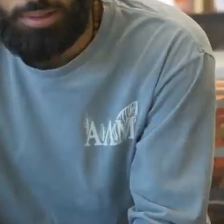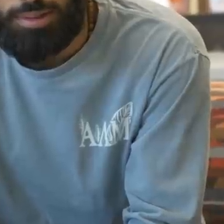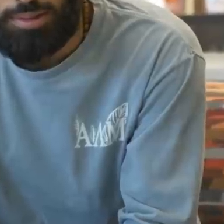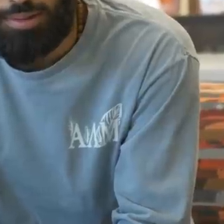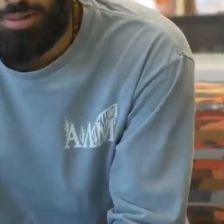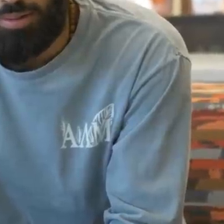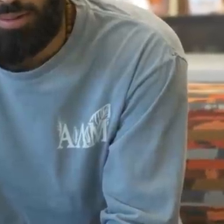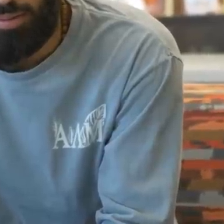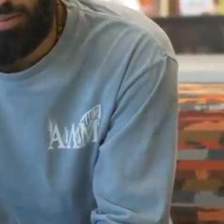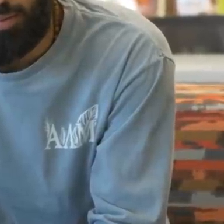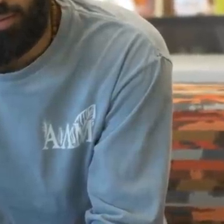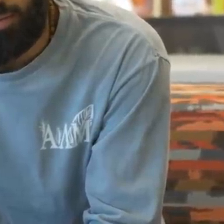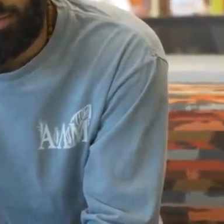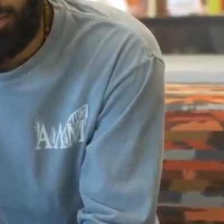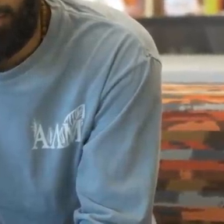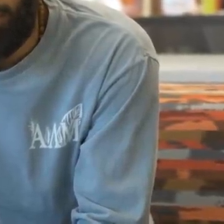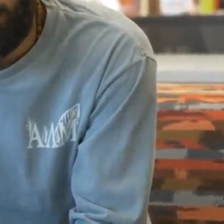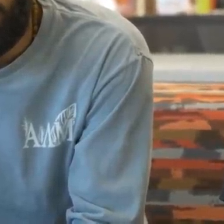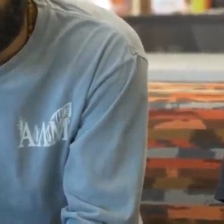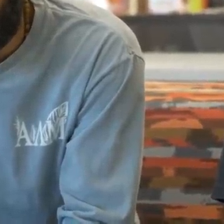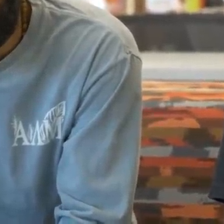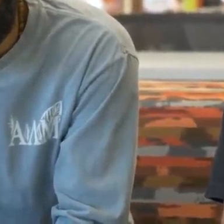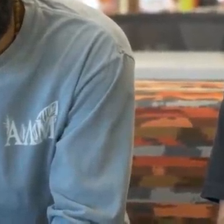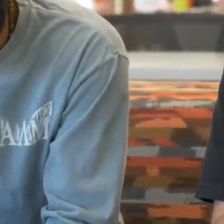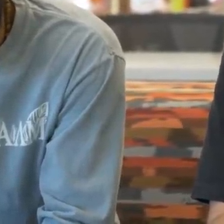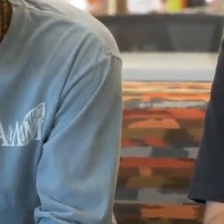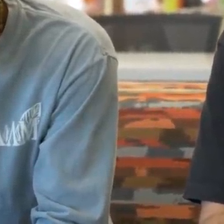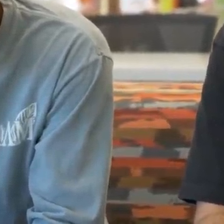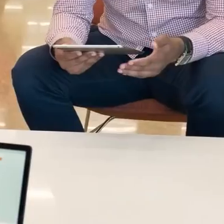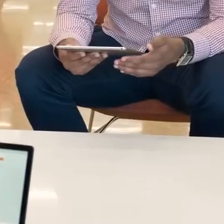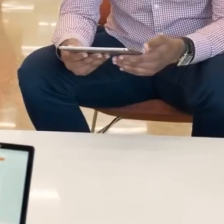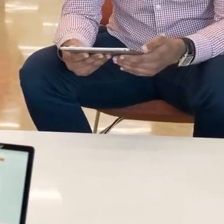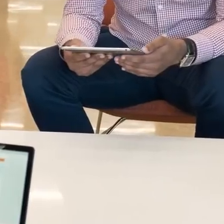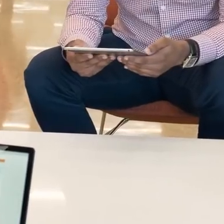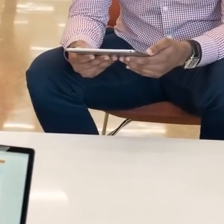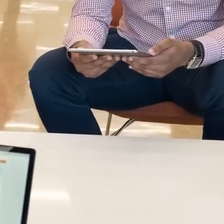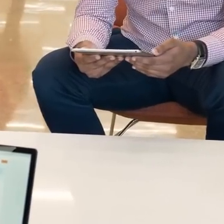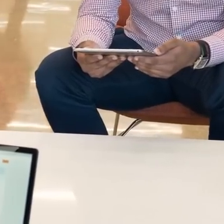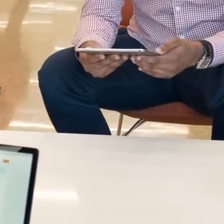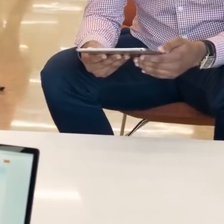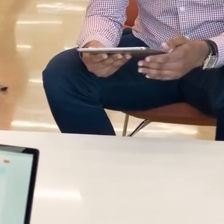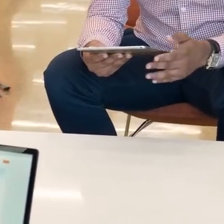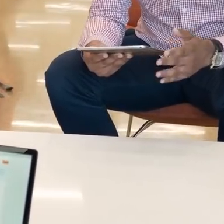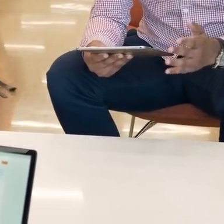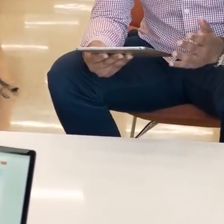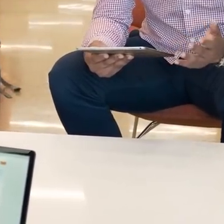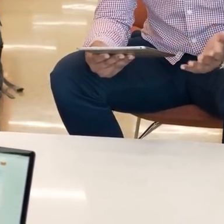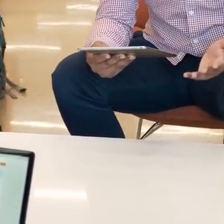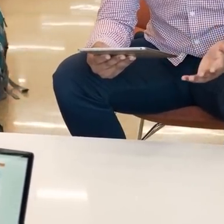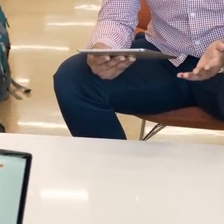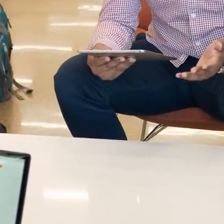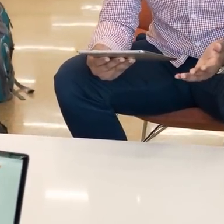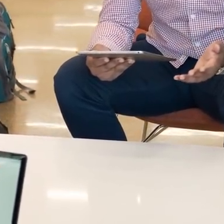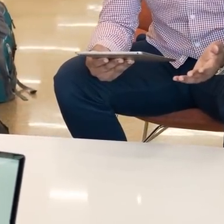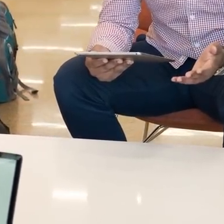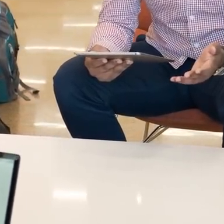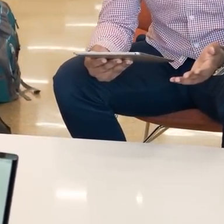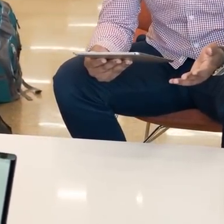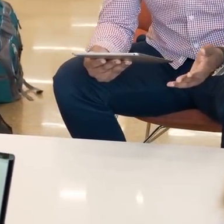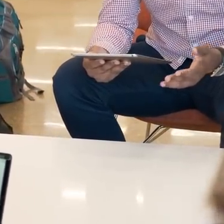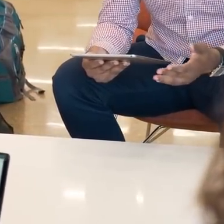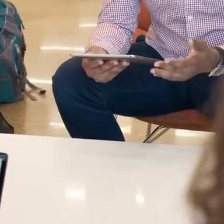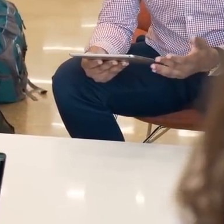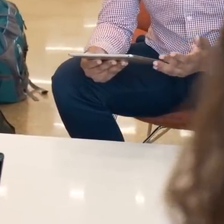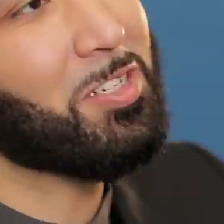students that probably have the exact same concerns and the exact same questions about our tradition. Our goal is not just to have a place